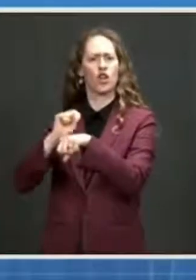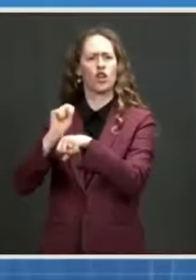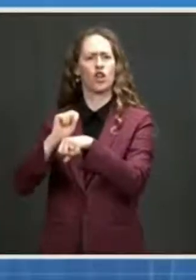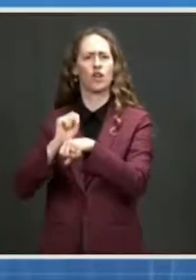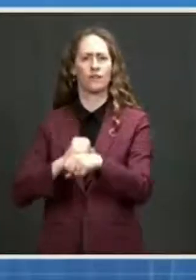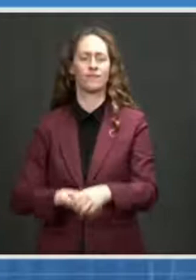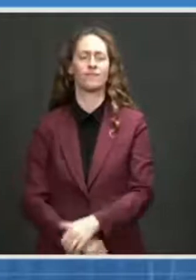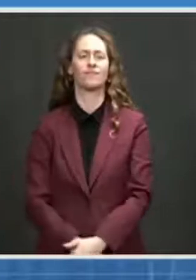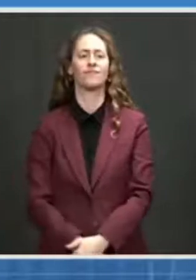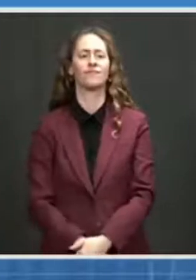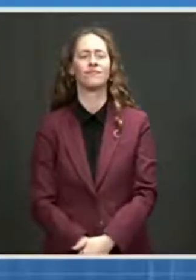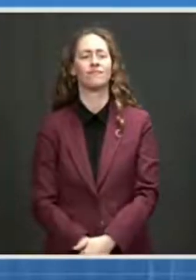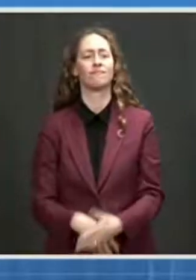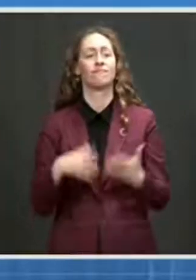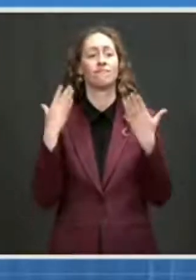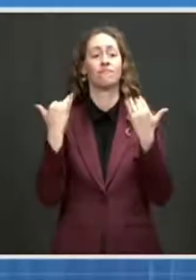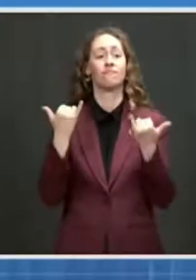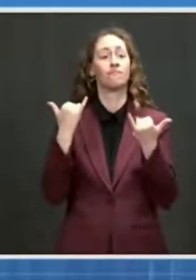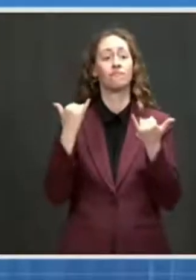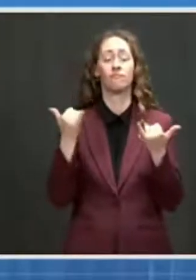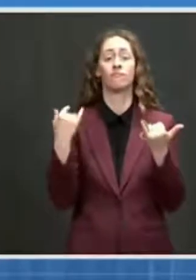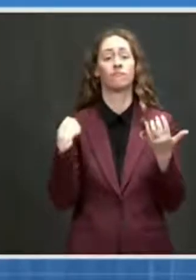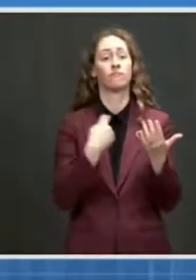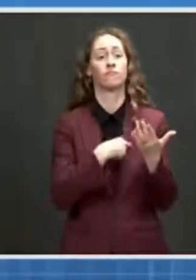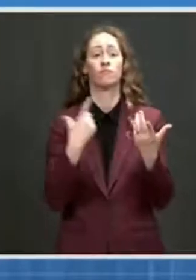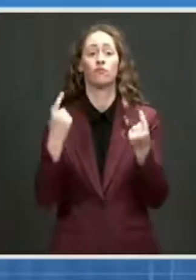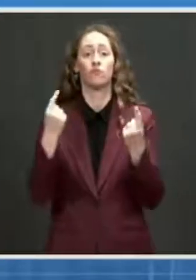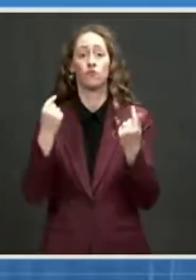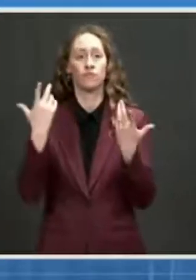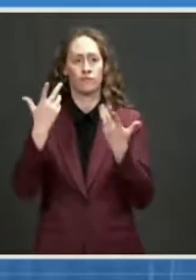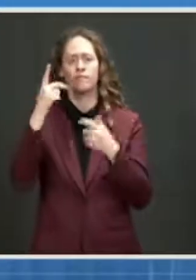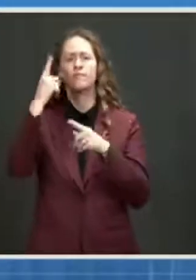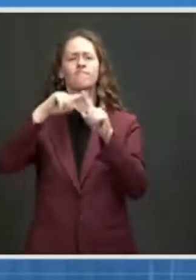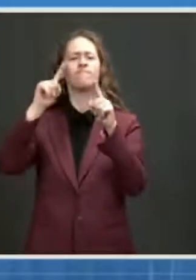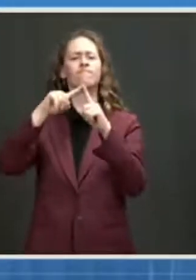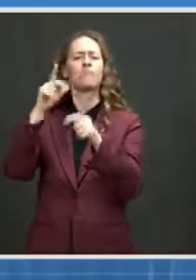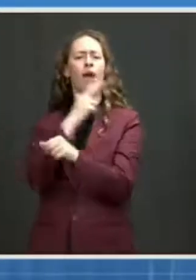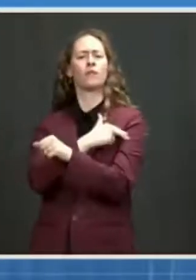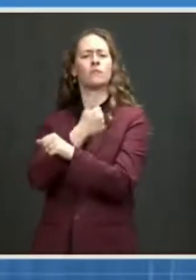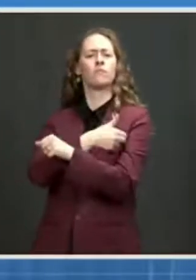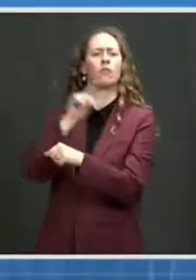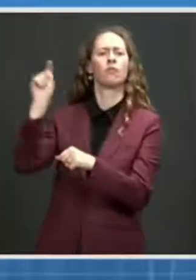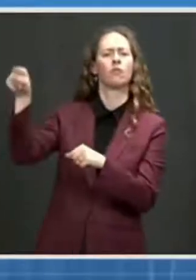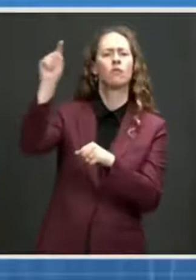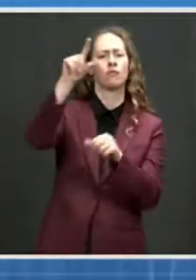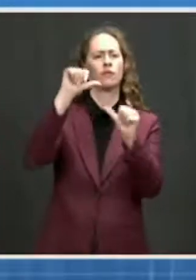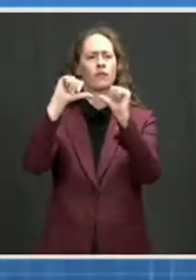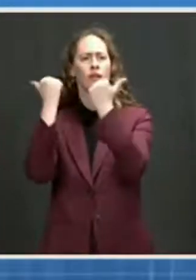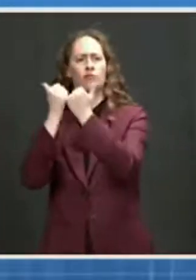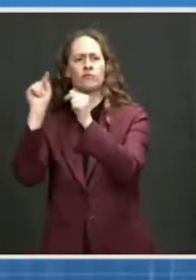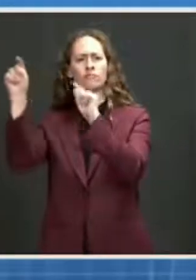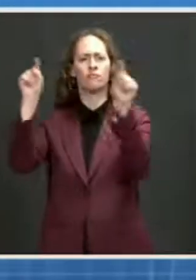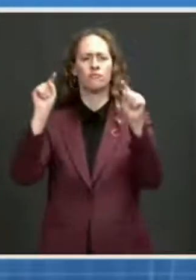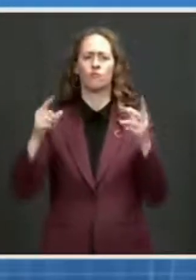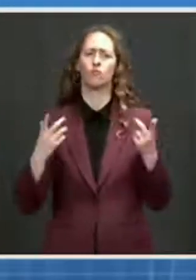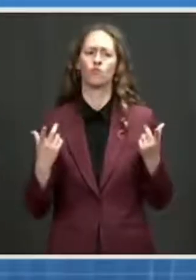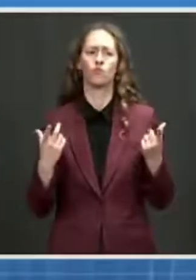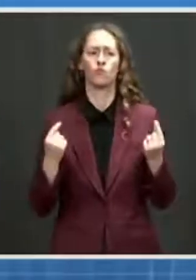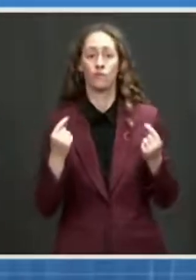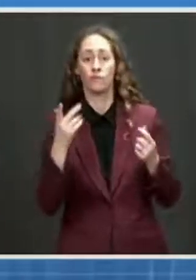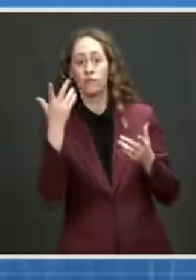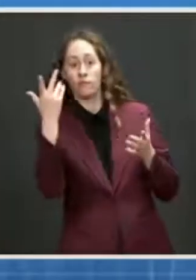American Hospital Association has launched the capability to bring vaccinations directly to people's